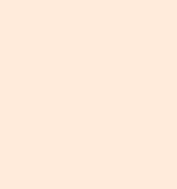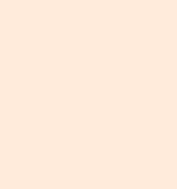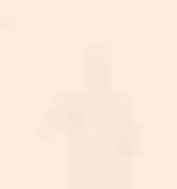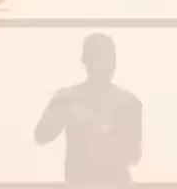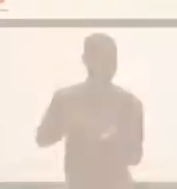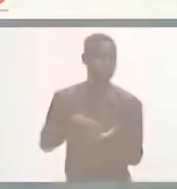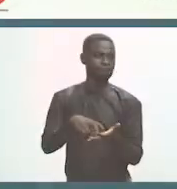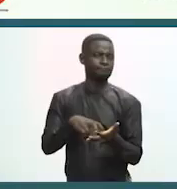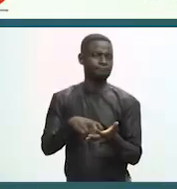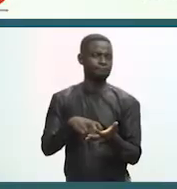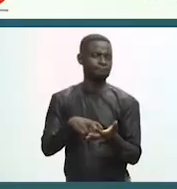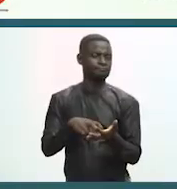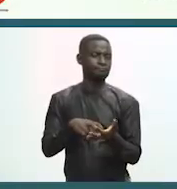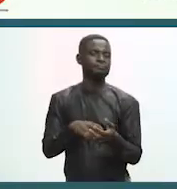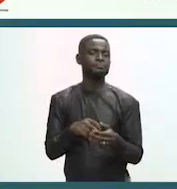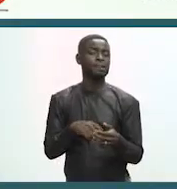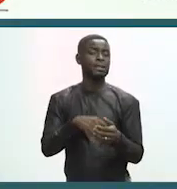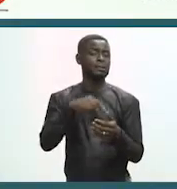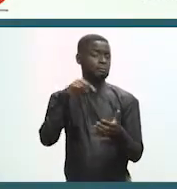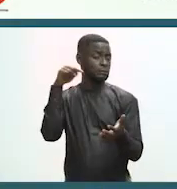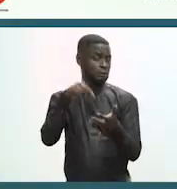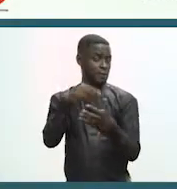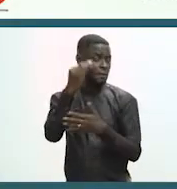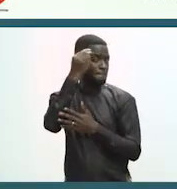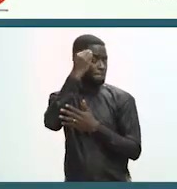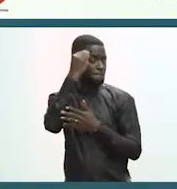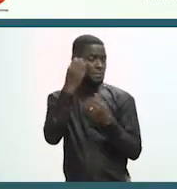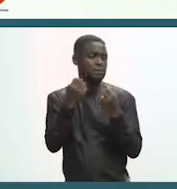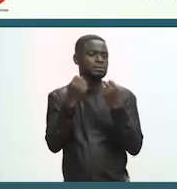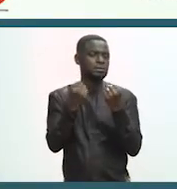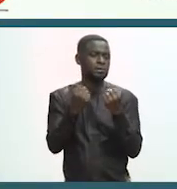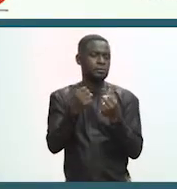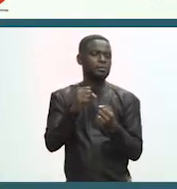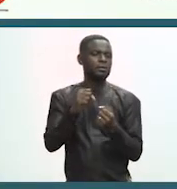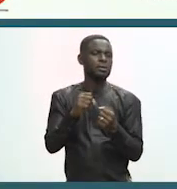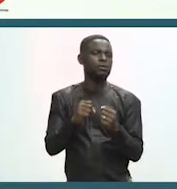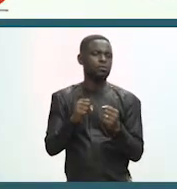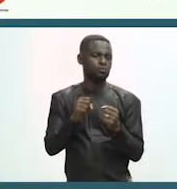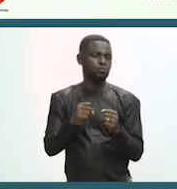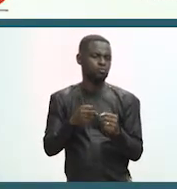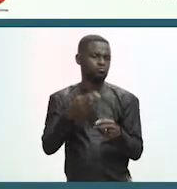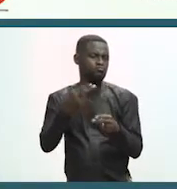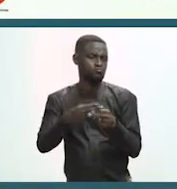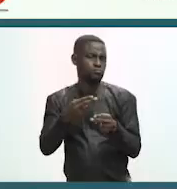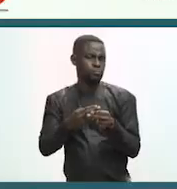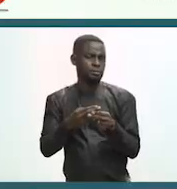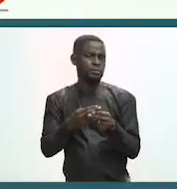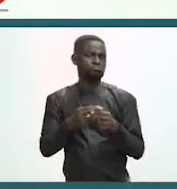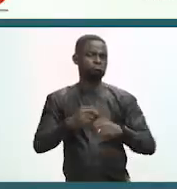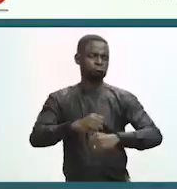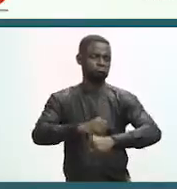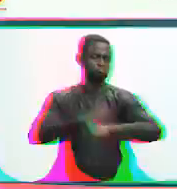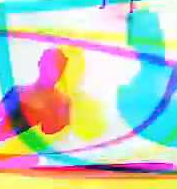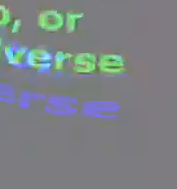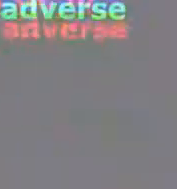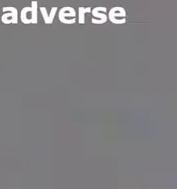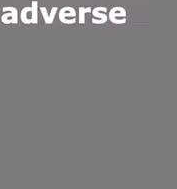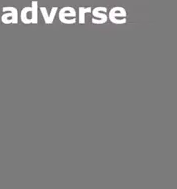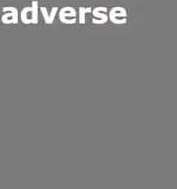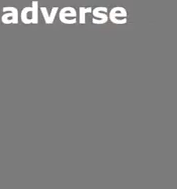back. This mental strength is what we shall refer to as resilience.